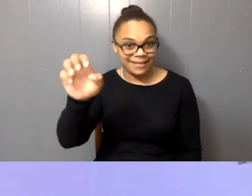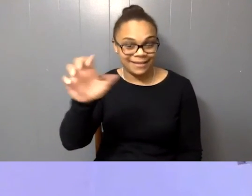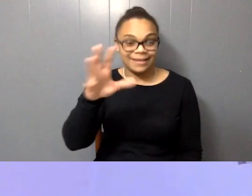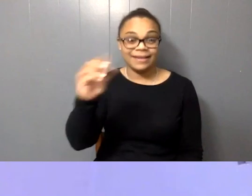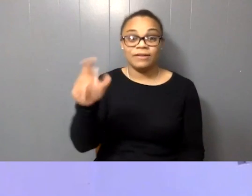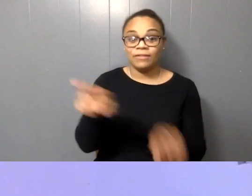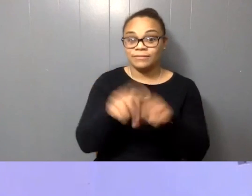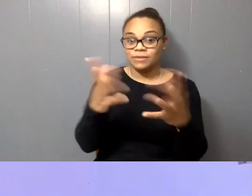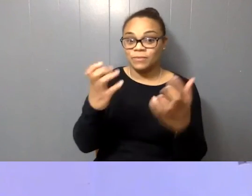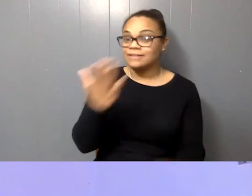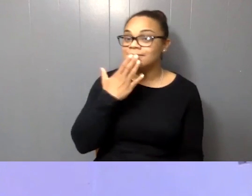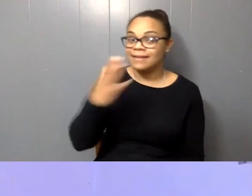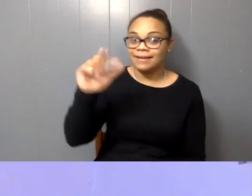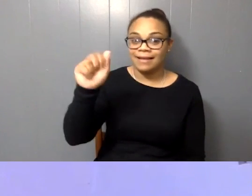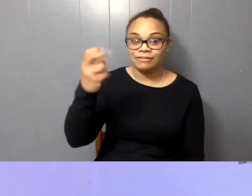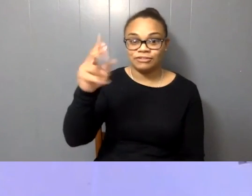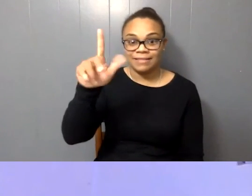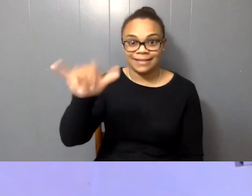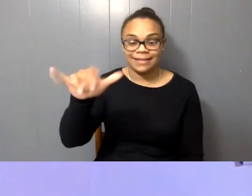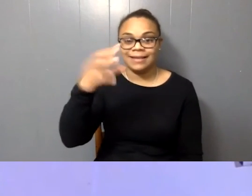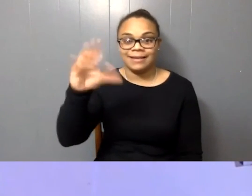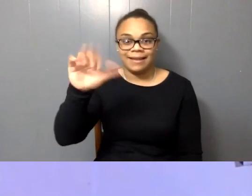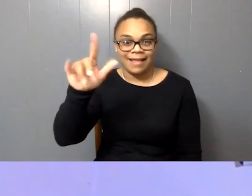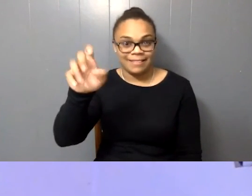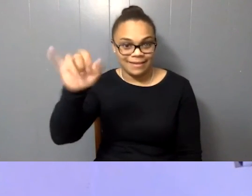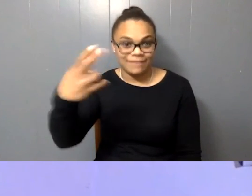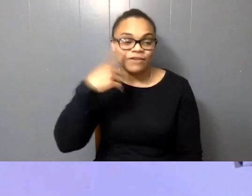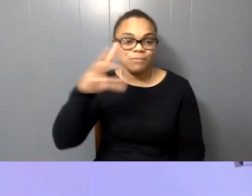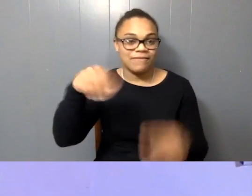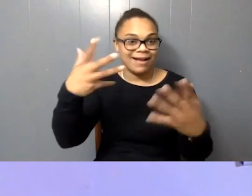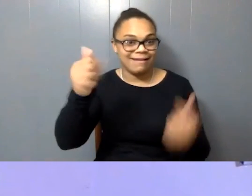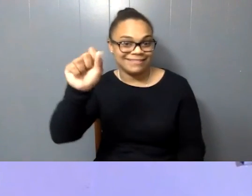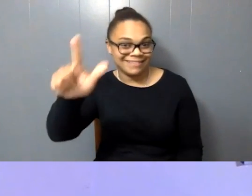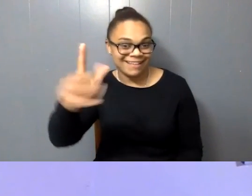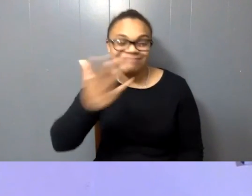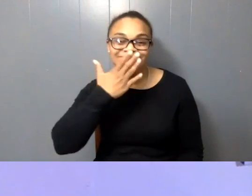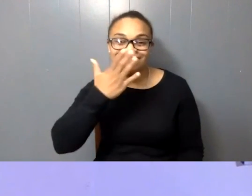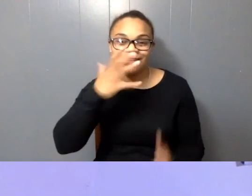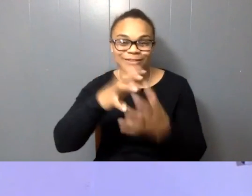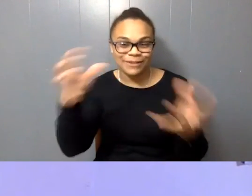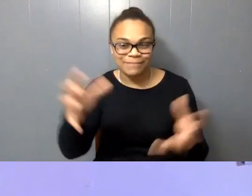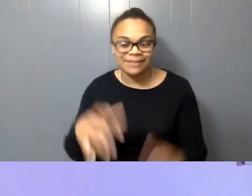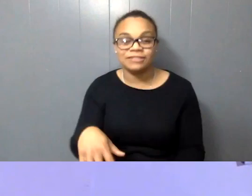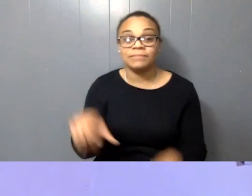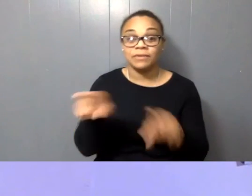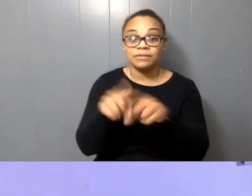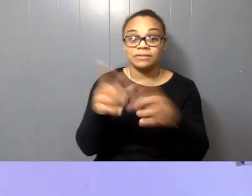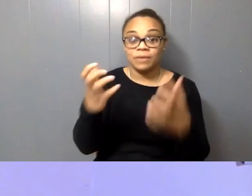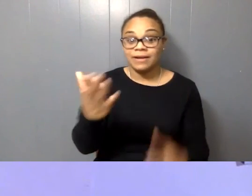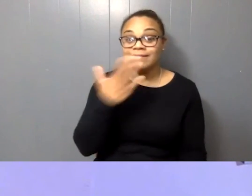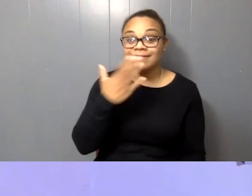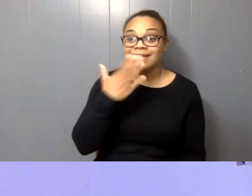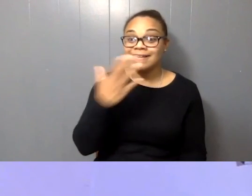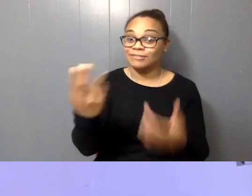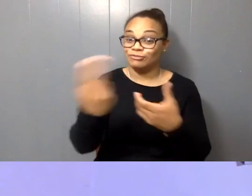give a thank you to Ashley and Kaylee for providing ASL. Thank you so much. And I also want to thank the attendees